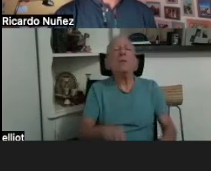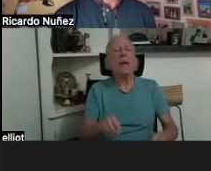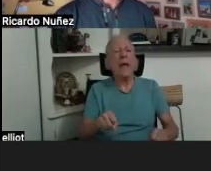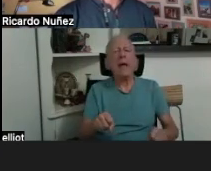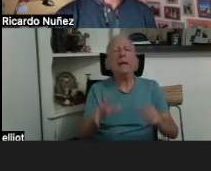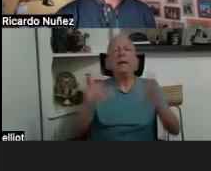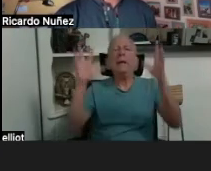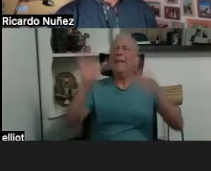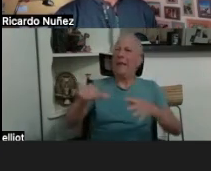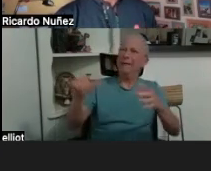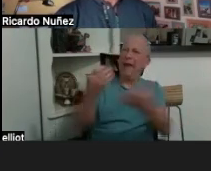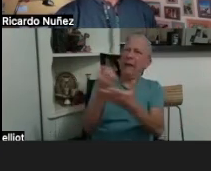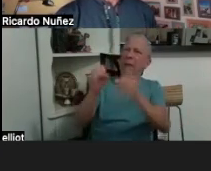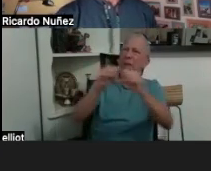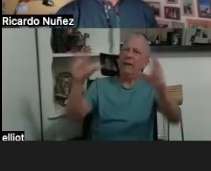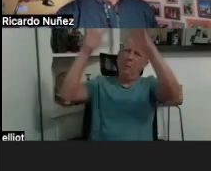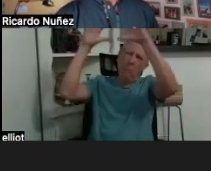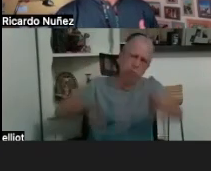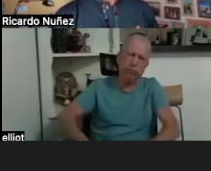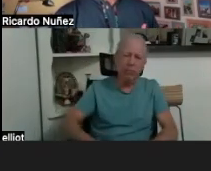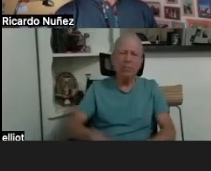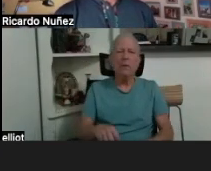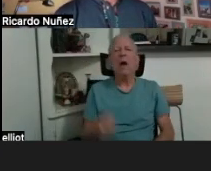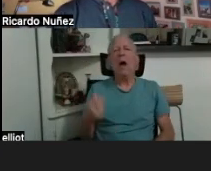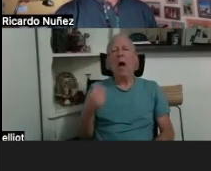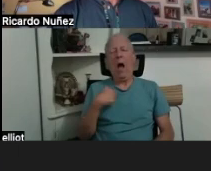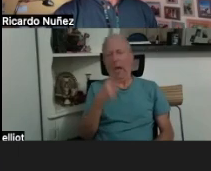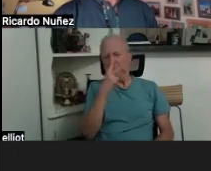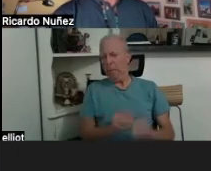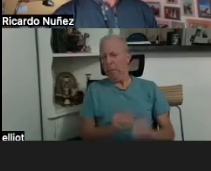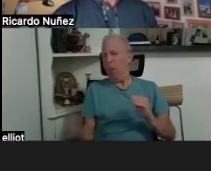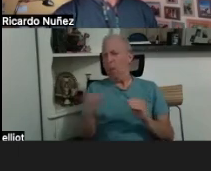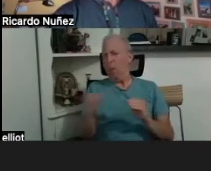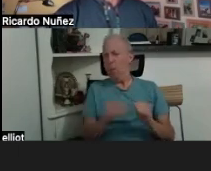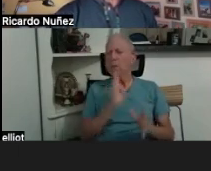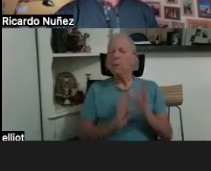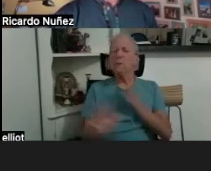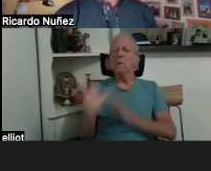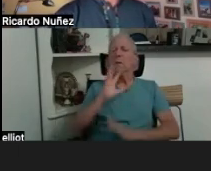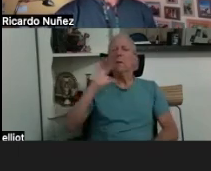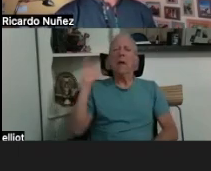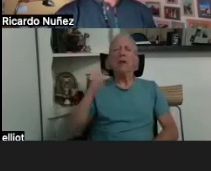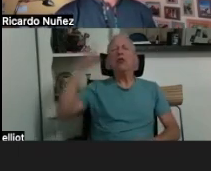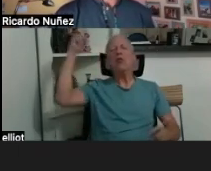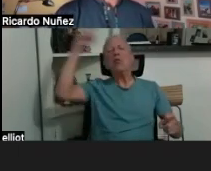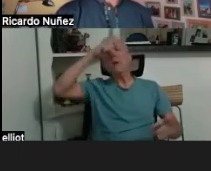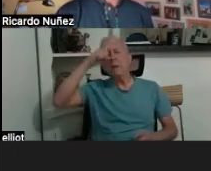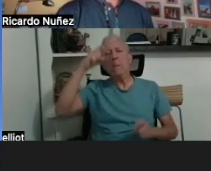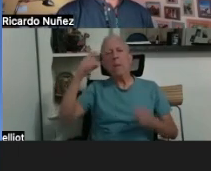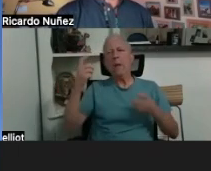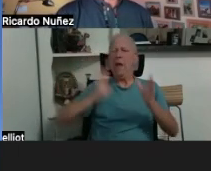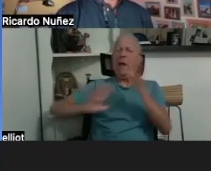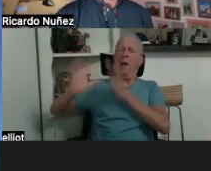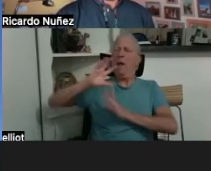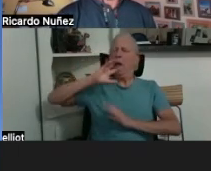current situation. More and more, I am seeing ancient wisdoms and practices brought forward to help us heal